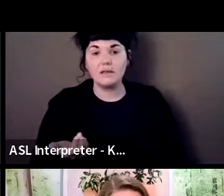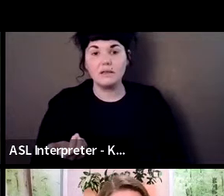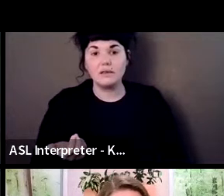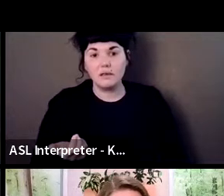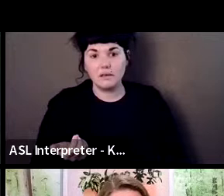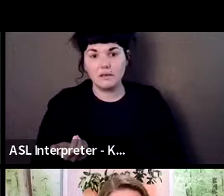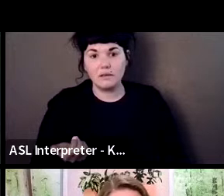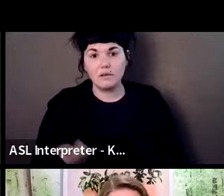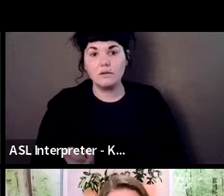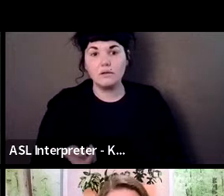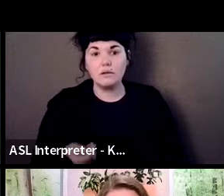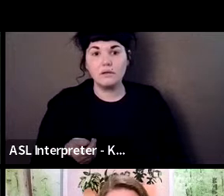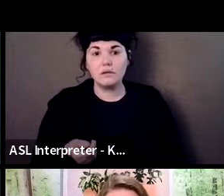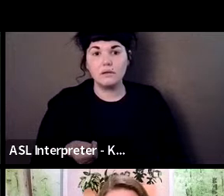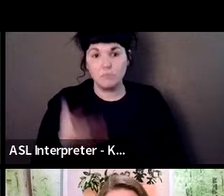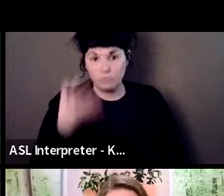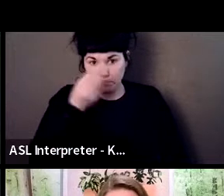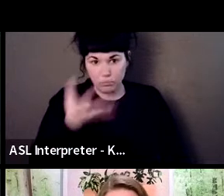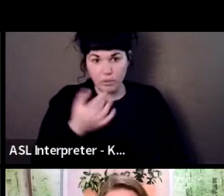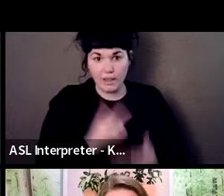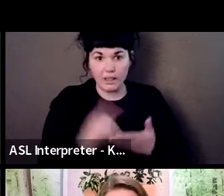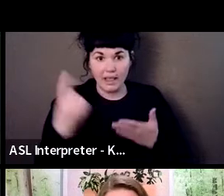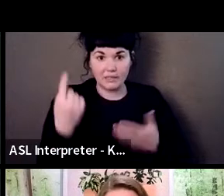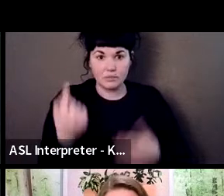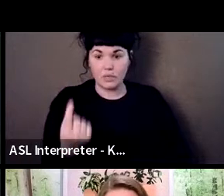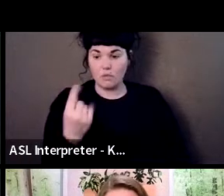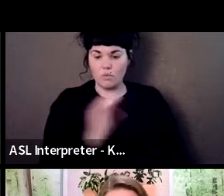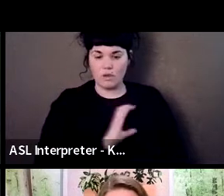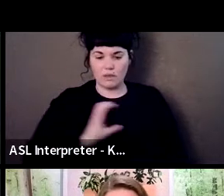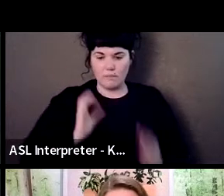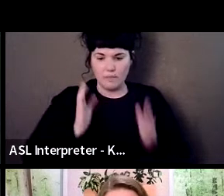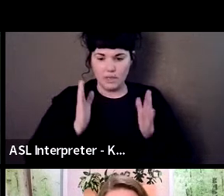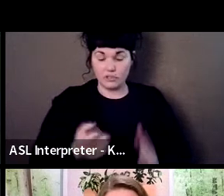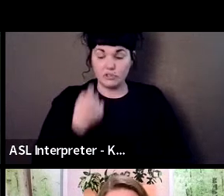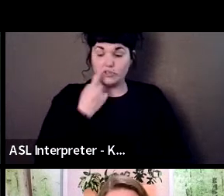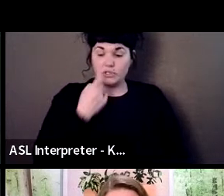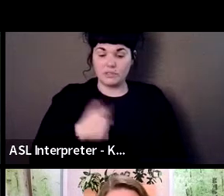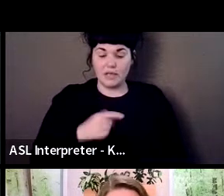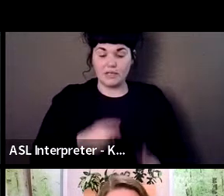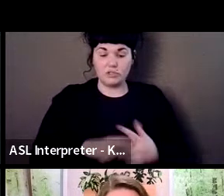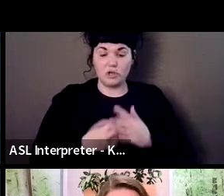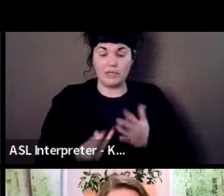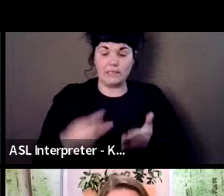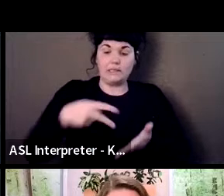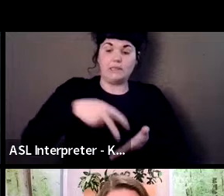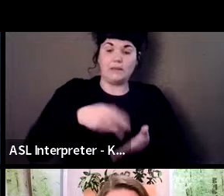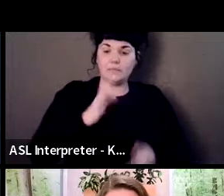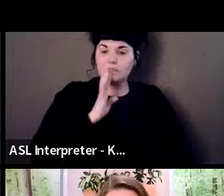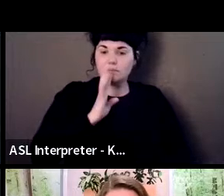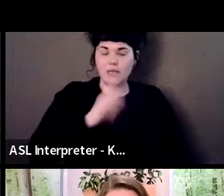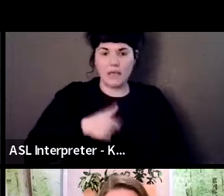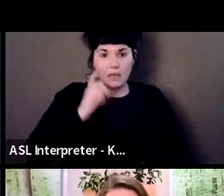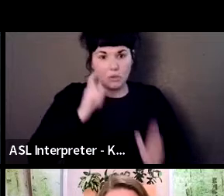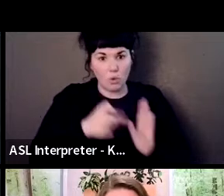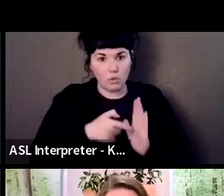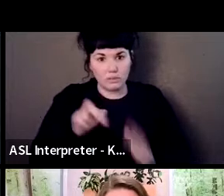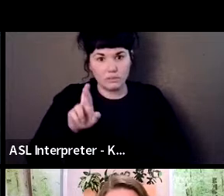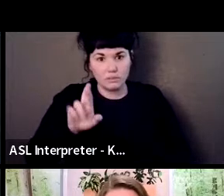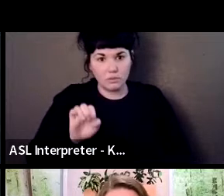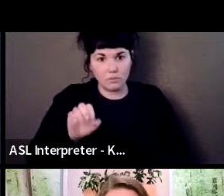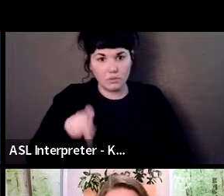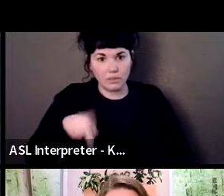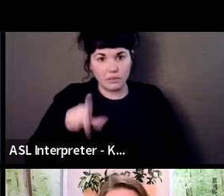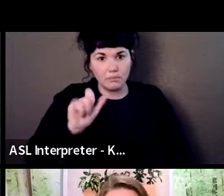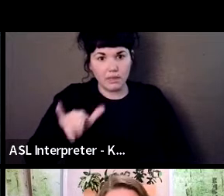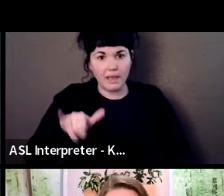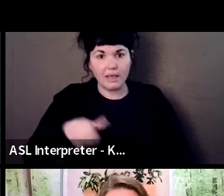a commissioner last week who, as right as I was getting up to speak, I noticed I was watching the replay. He mouthed, "Oh